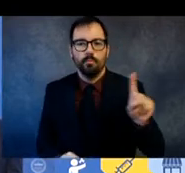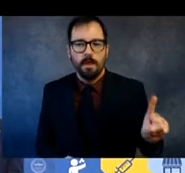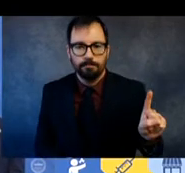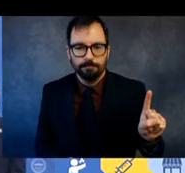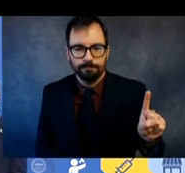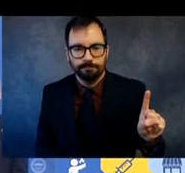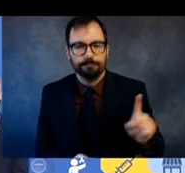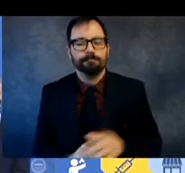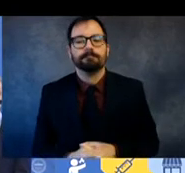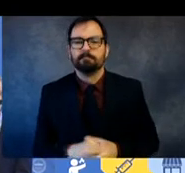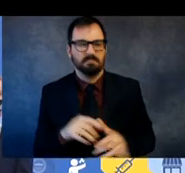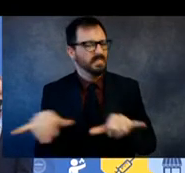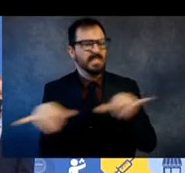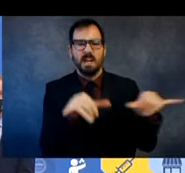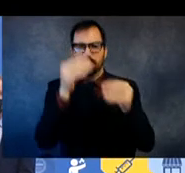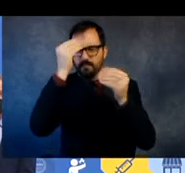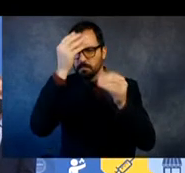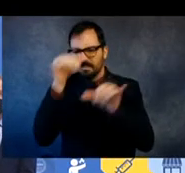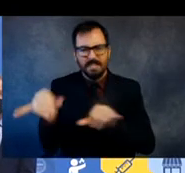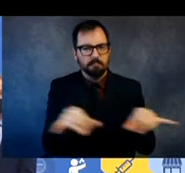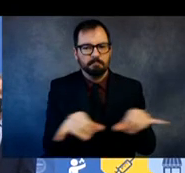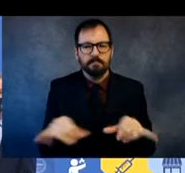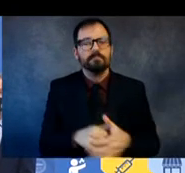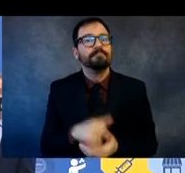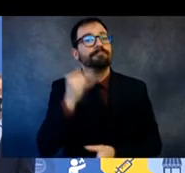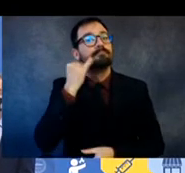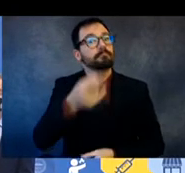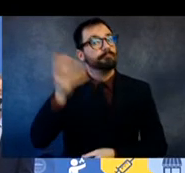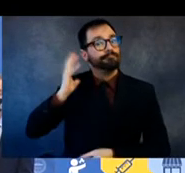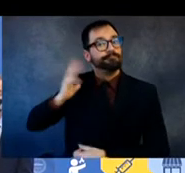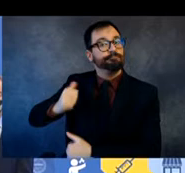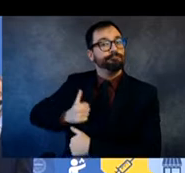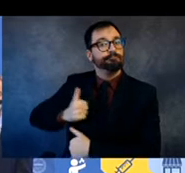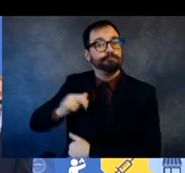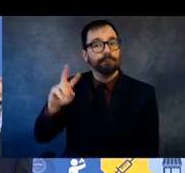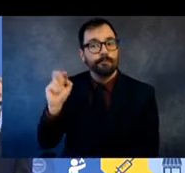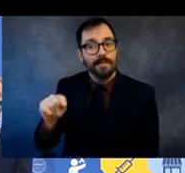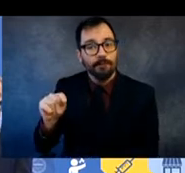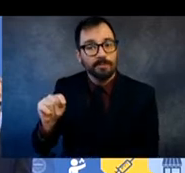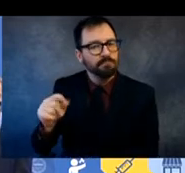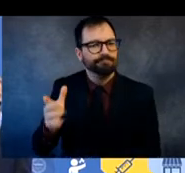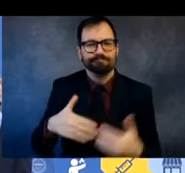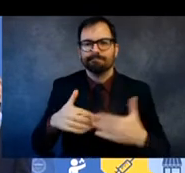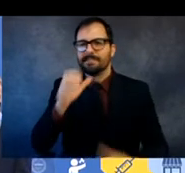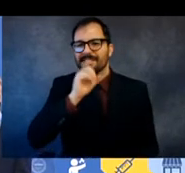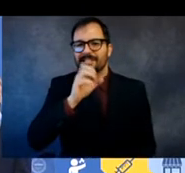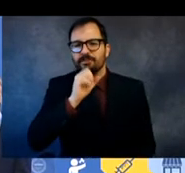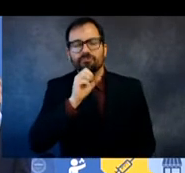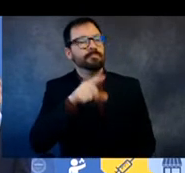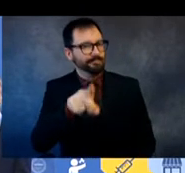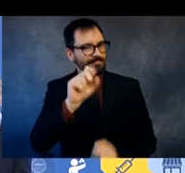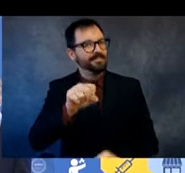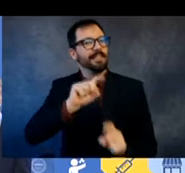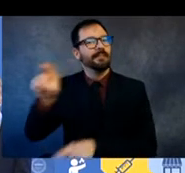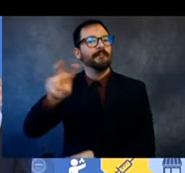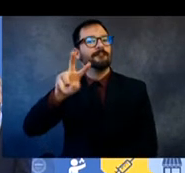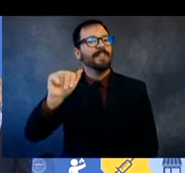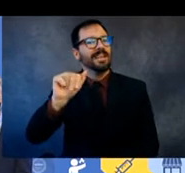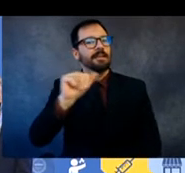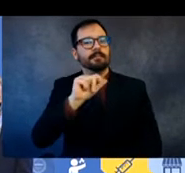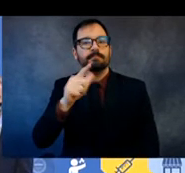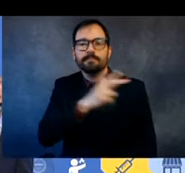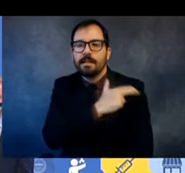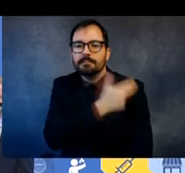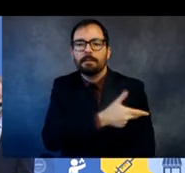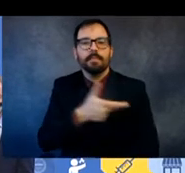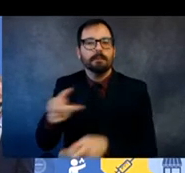age, and if you're enrolled in the VA healthcare, you can get vaccinated at any VA healthcare facility. Our Office of Veteran Services is continuing